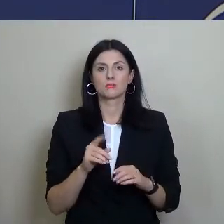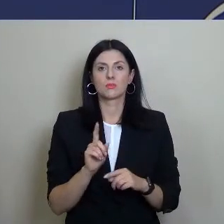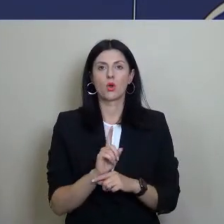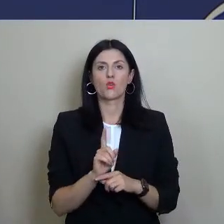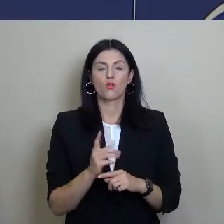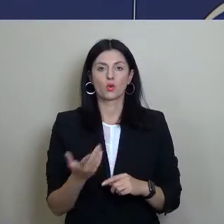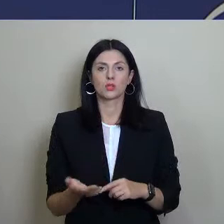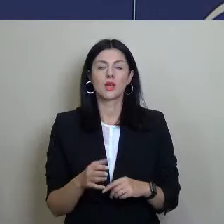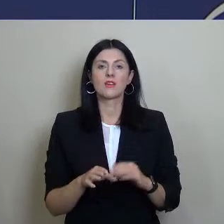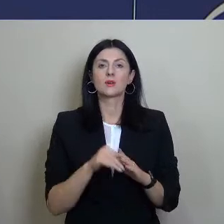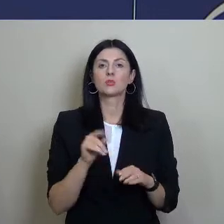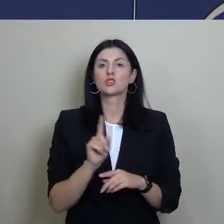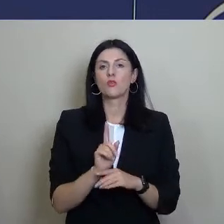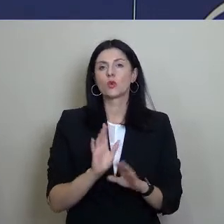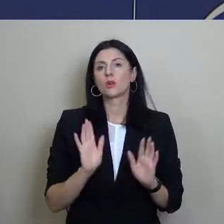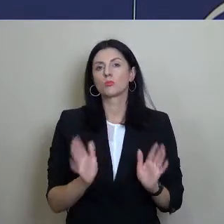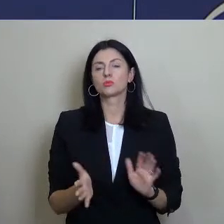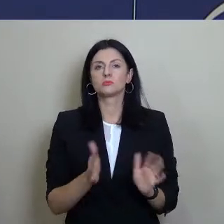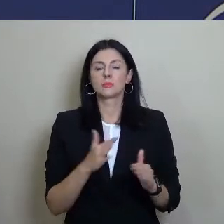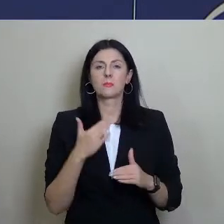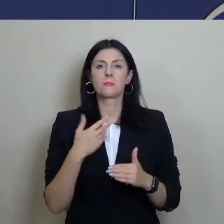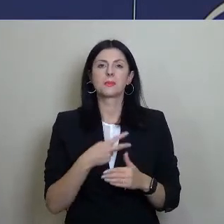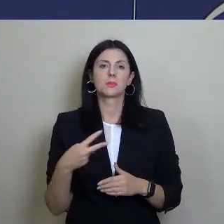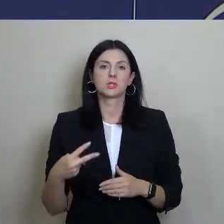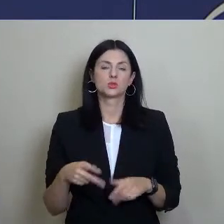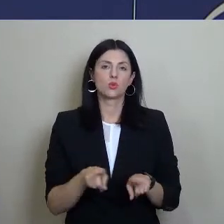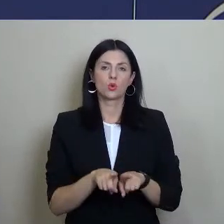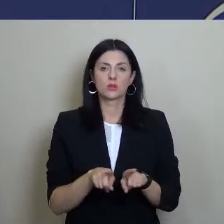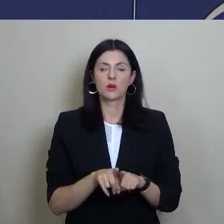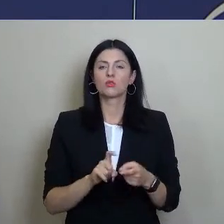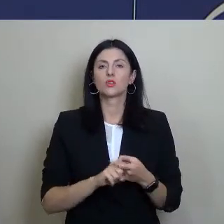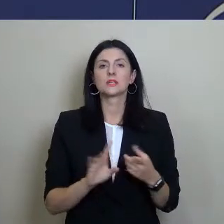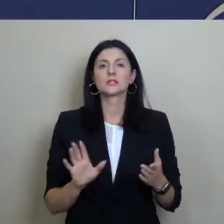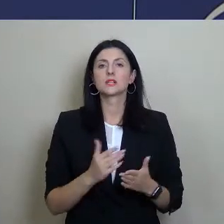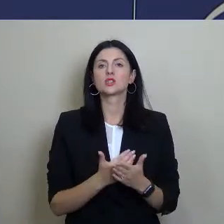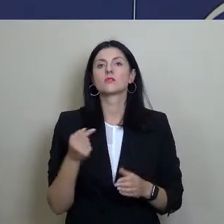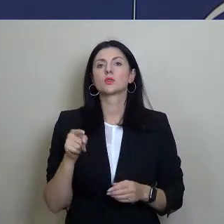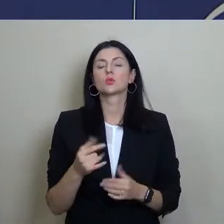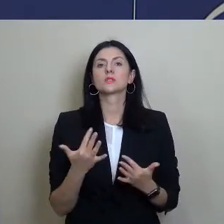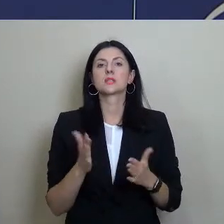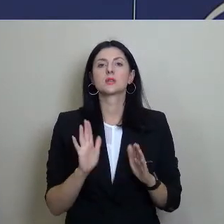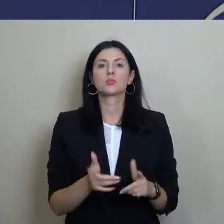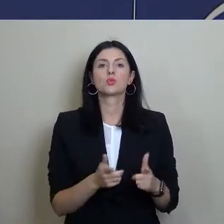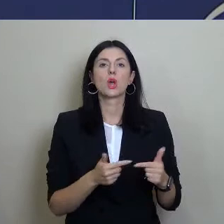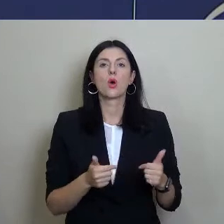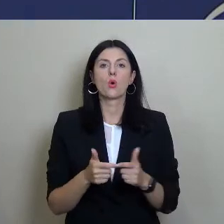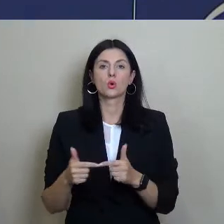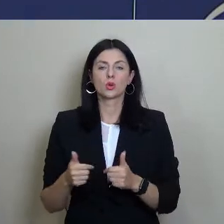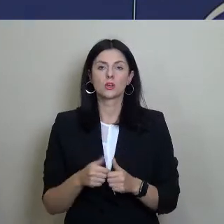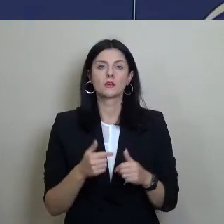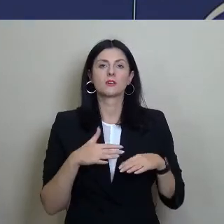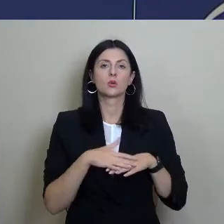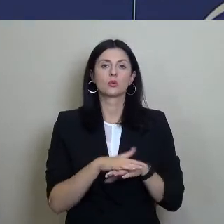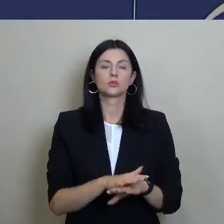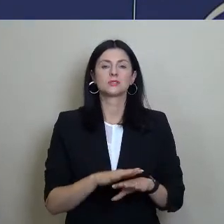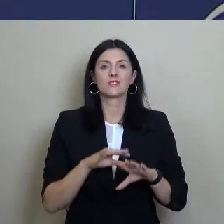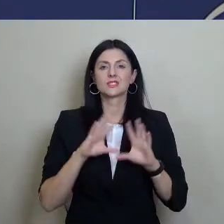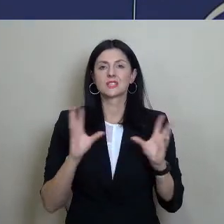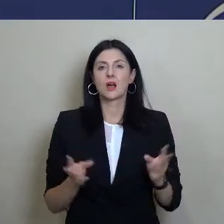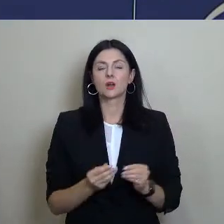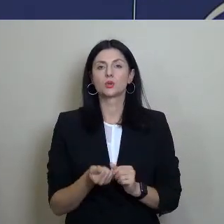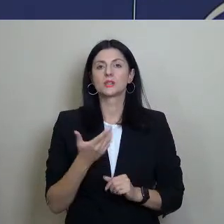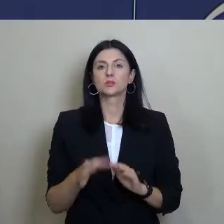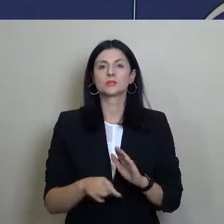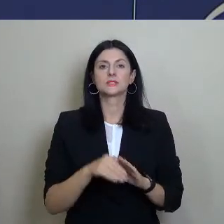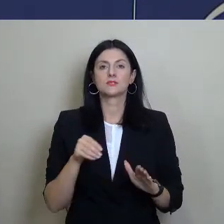quotas. And quota is going to be more or less the same, irrespective of how many constituencies there are going